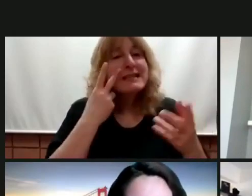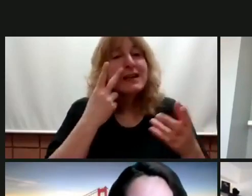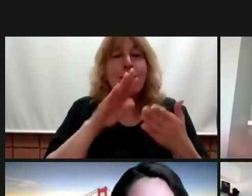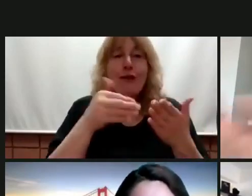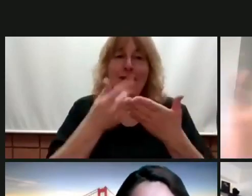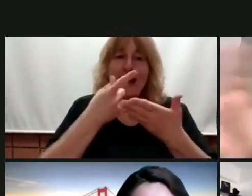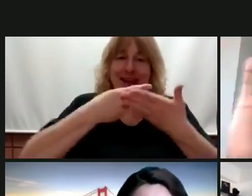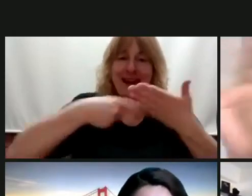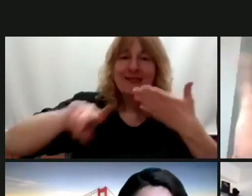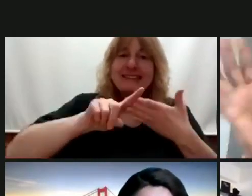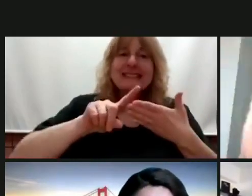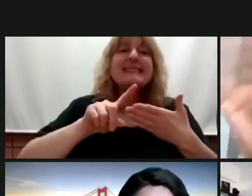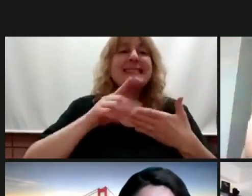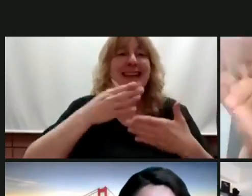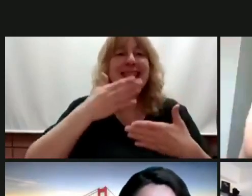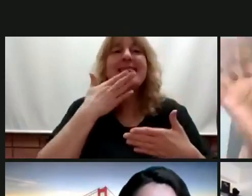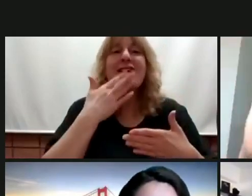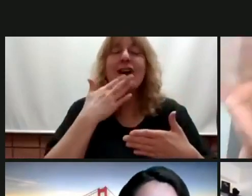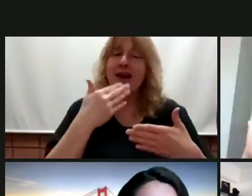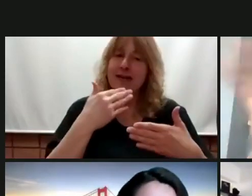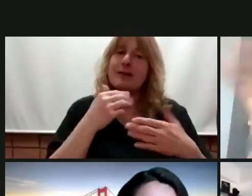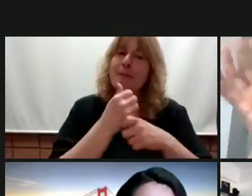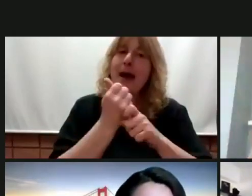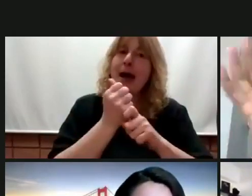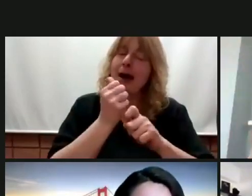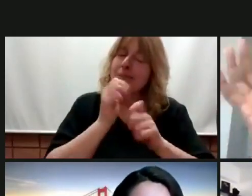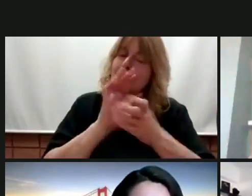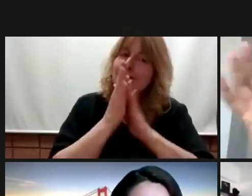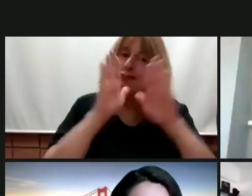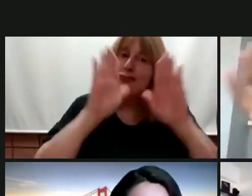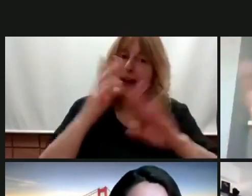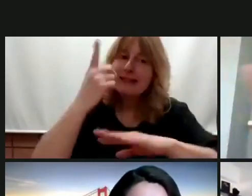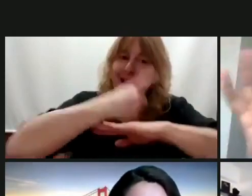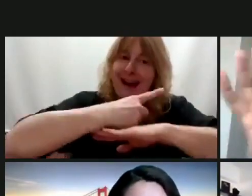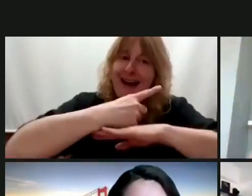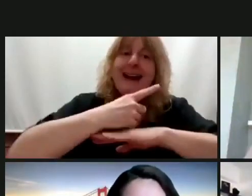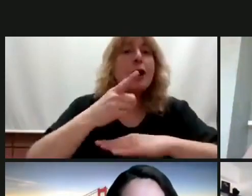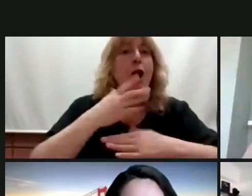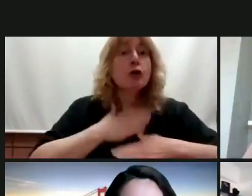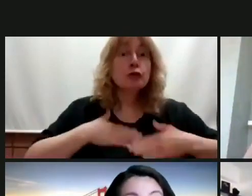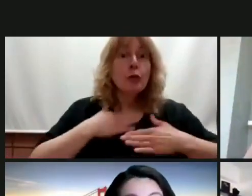week. Thank you. Make it a great day. Yes. Bye. Enjoy the sunshine.